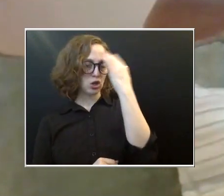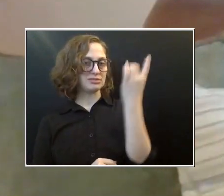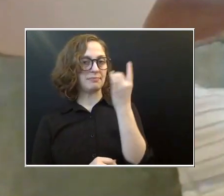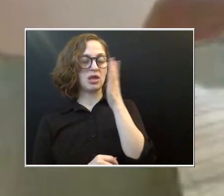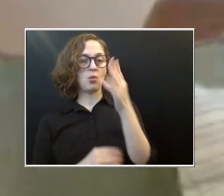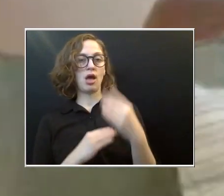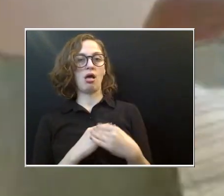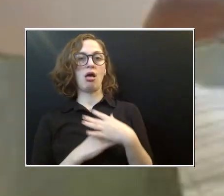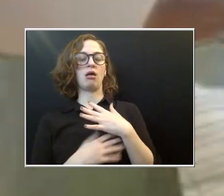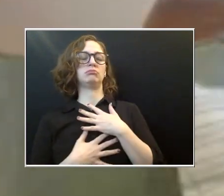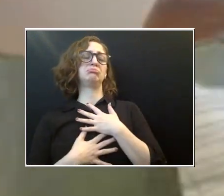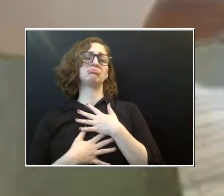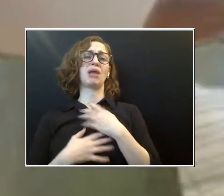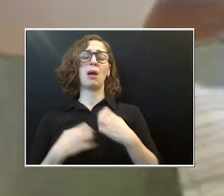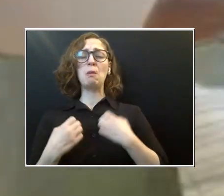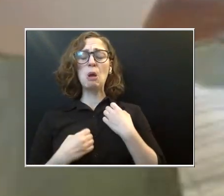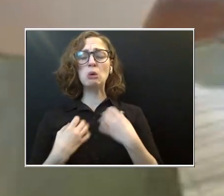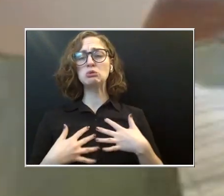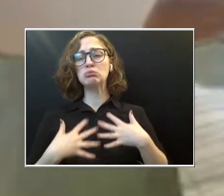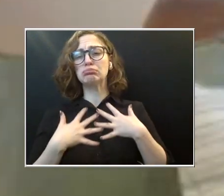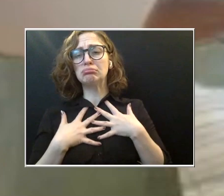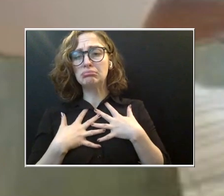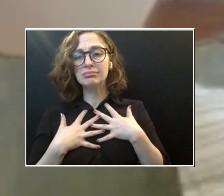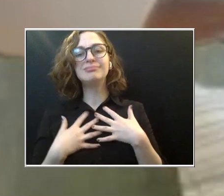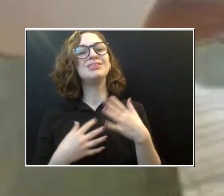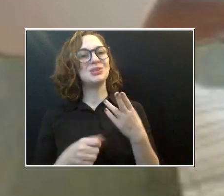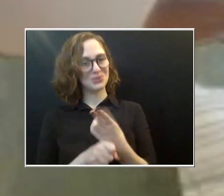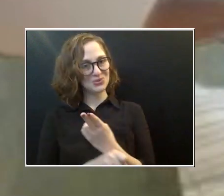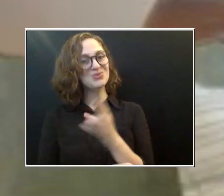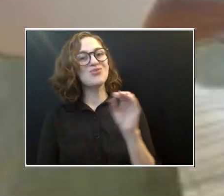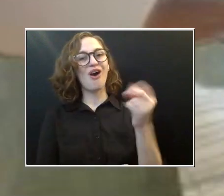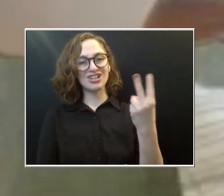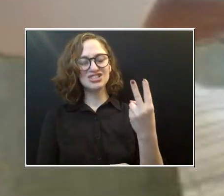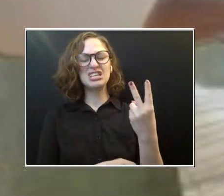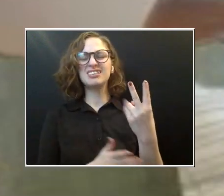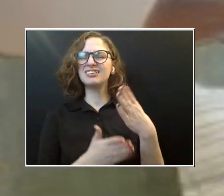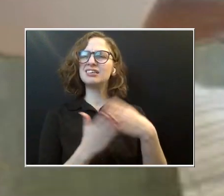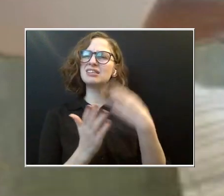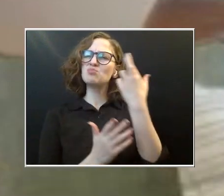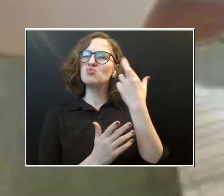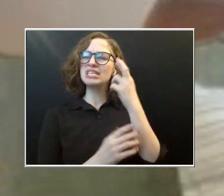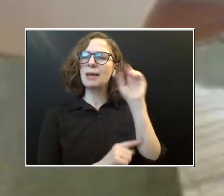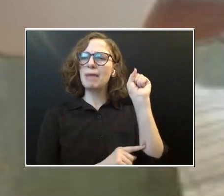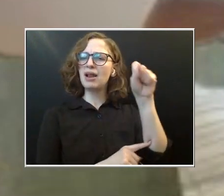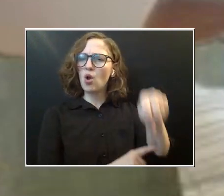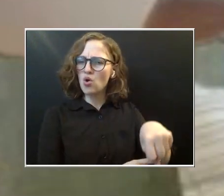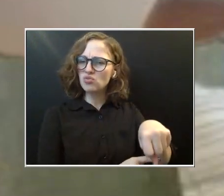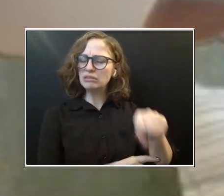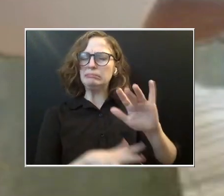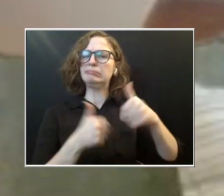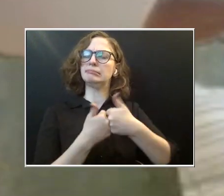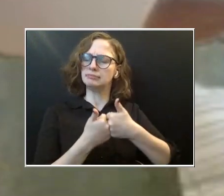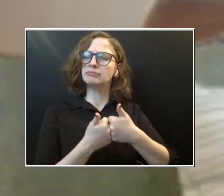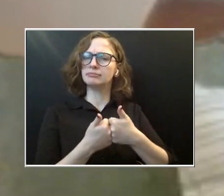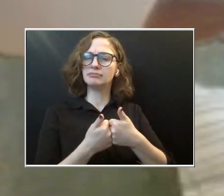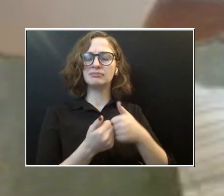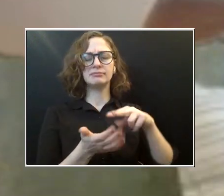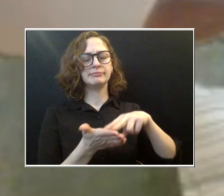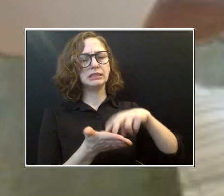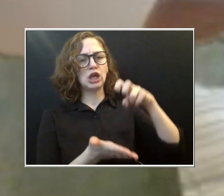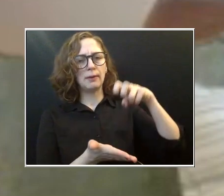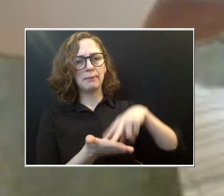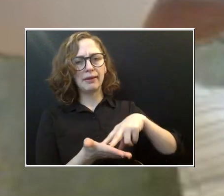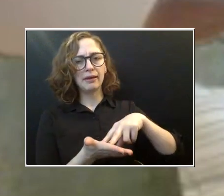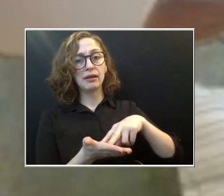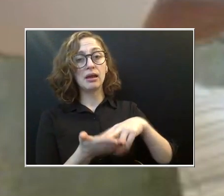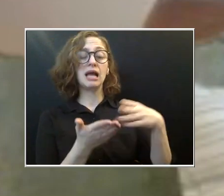oxygen. For some reason, bending over is very difficult for me, things like jumping. And there are activities that I can no